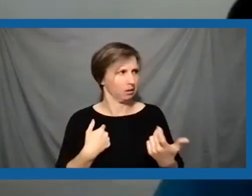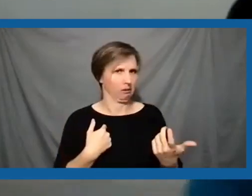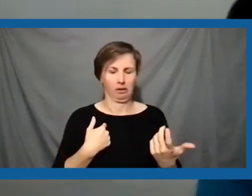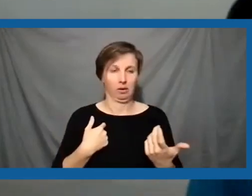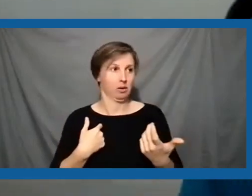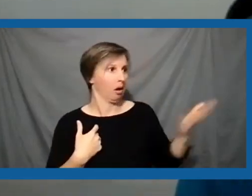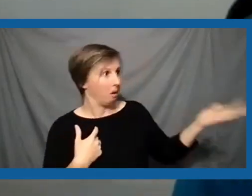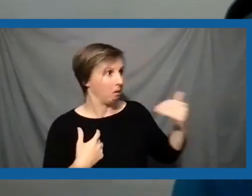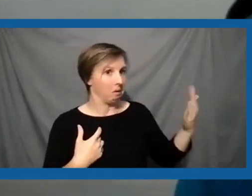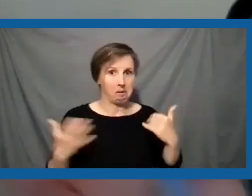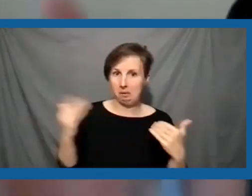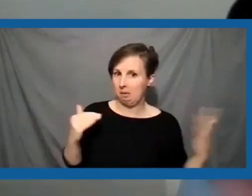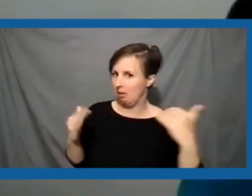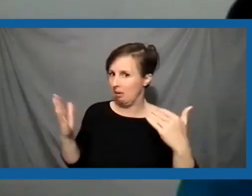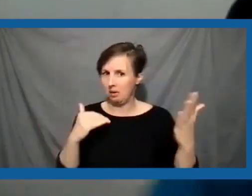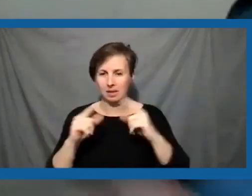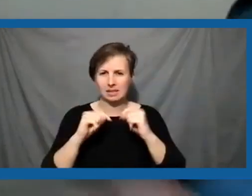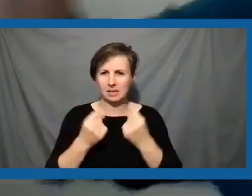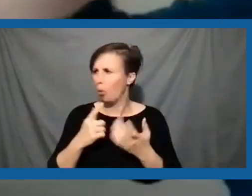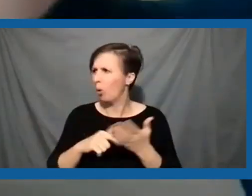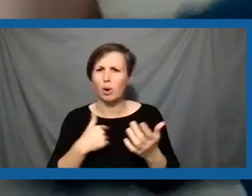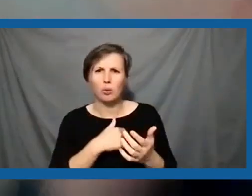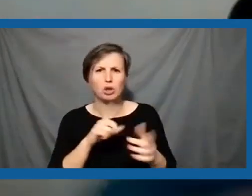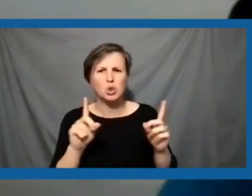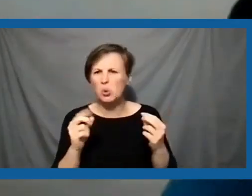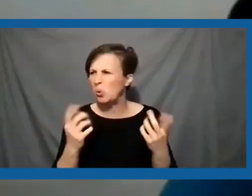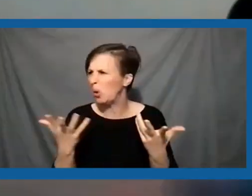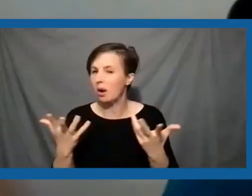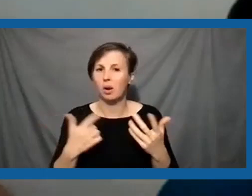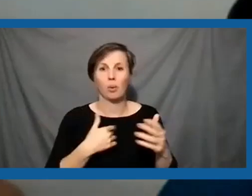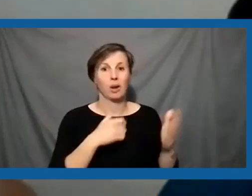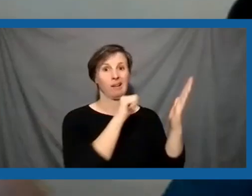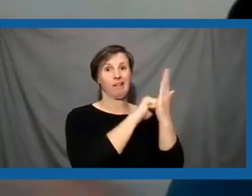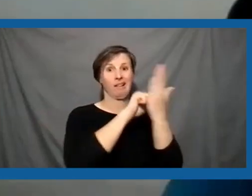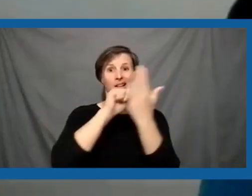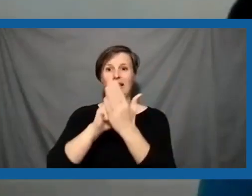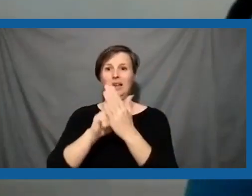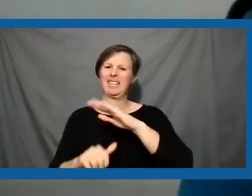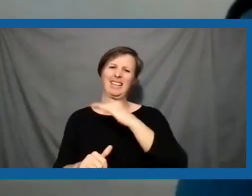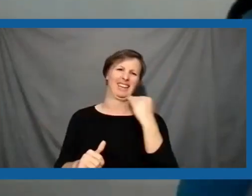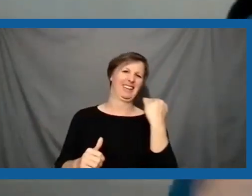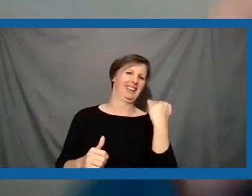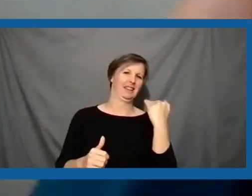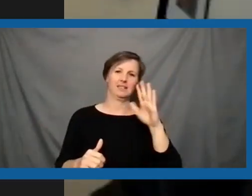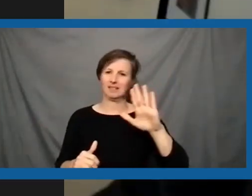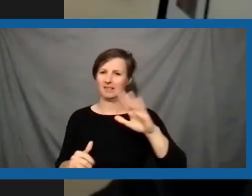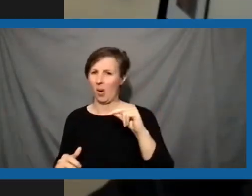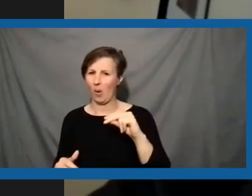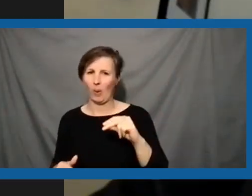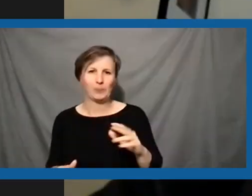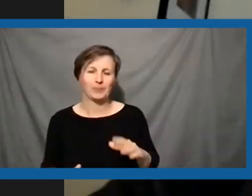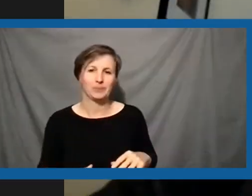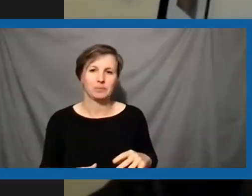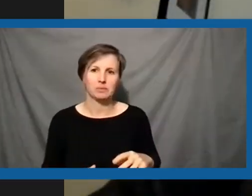let's go canvas. What do we do? Well, we're just going to go knock on. No, I could not. It was difficult to